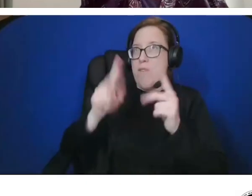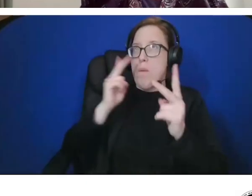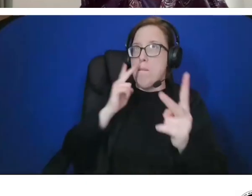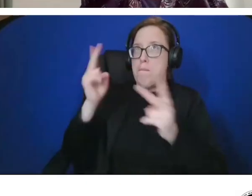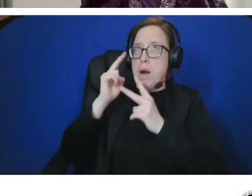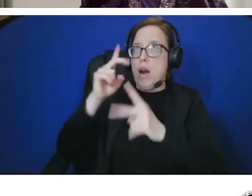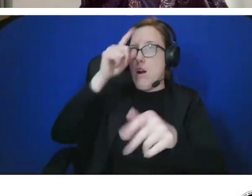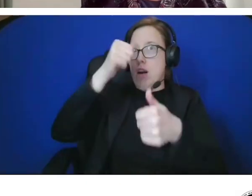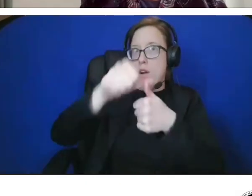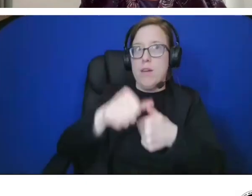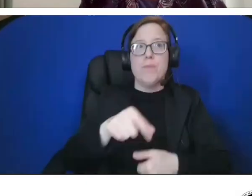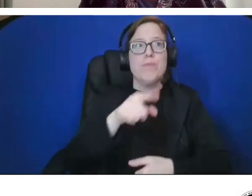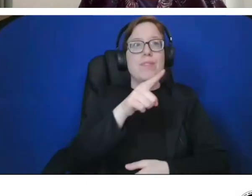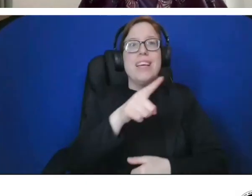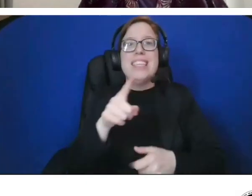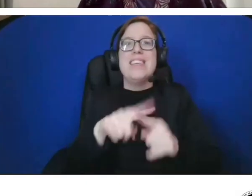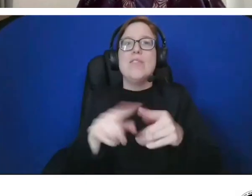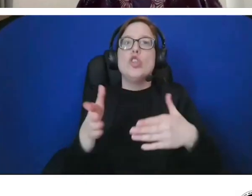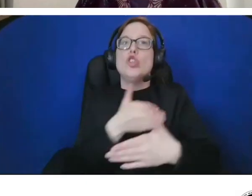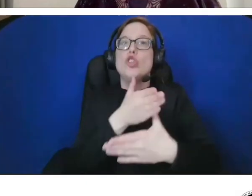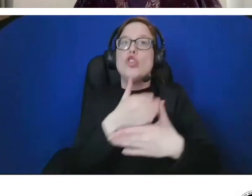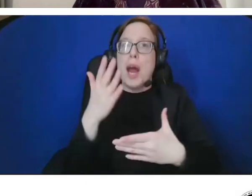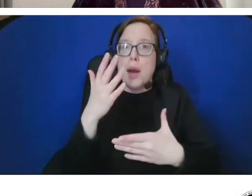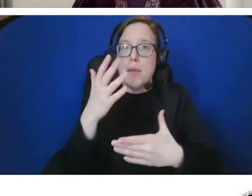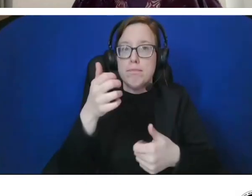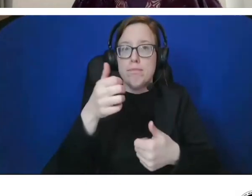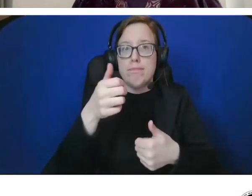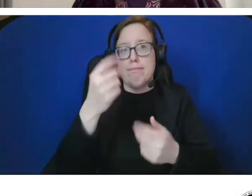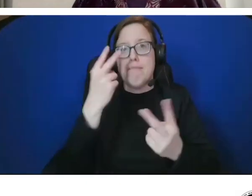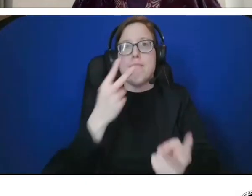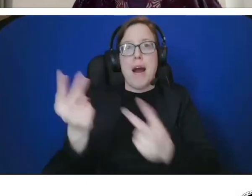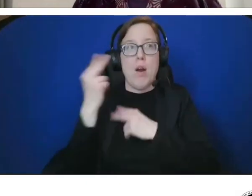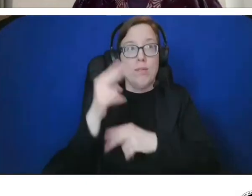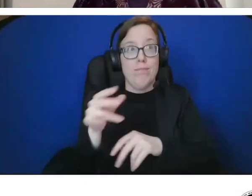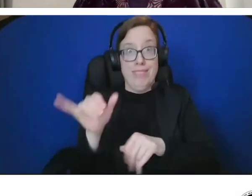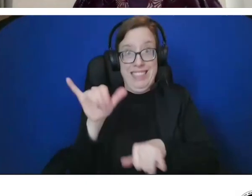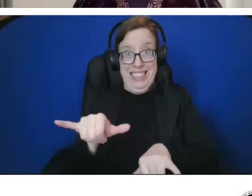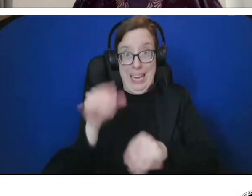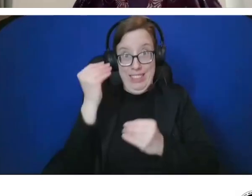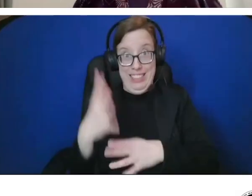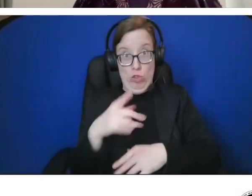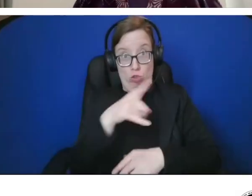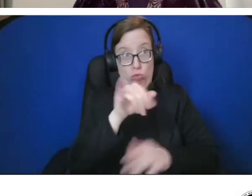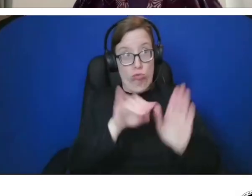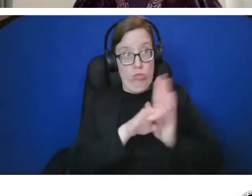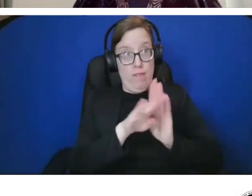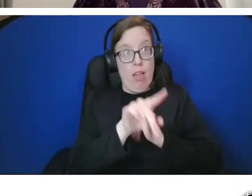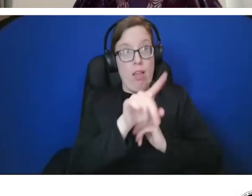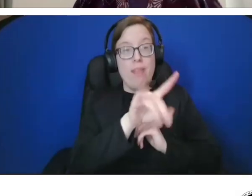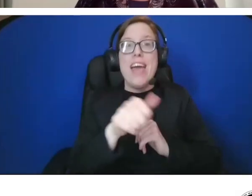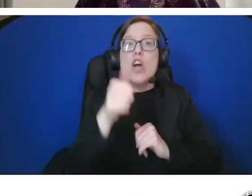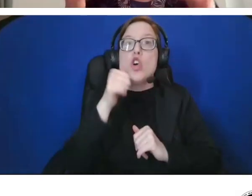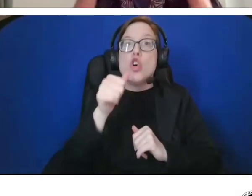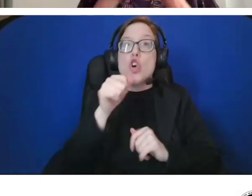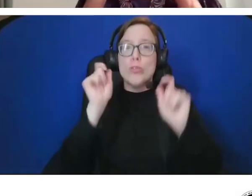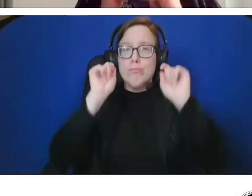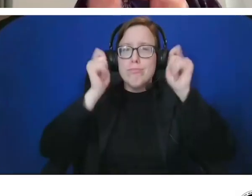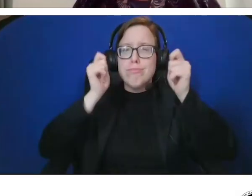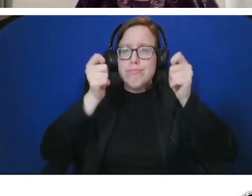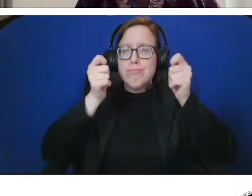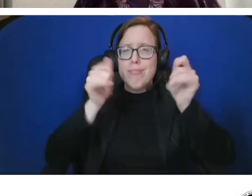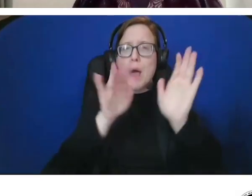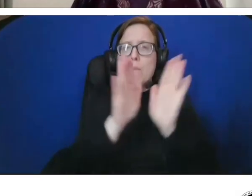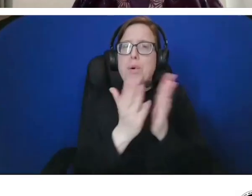memories then, especially the shared memories. So the same teacher that developed the Girl in the